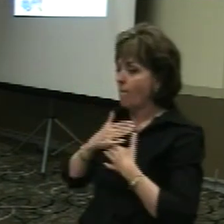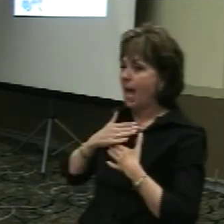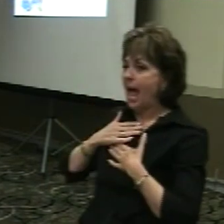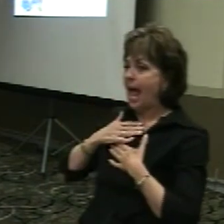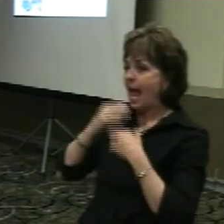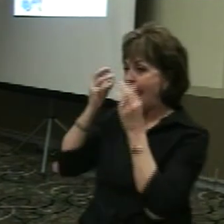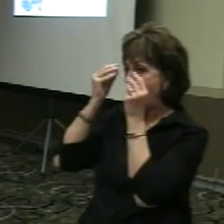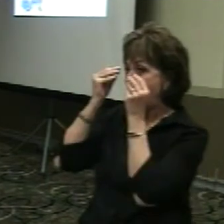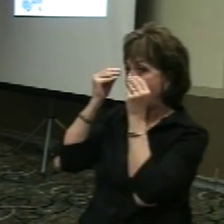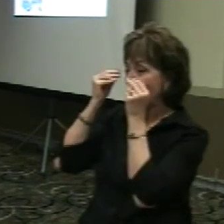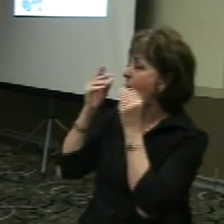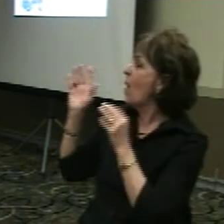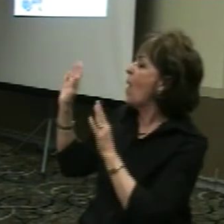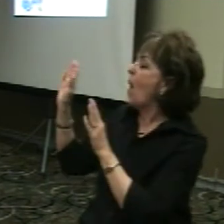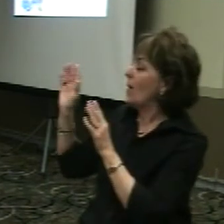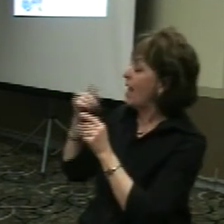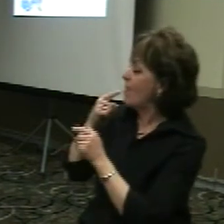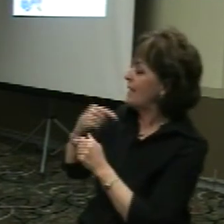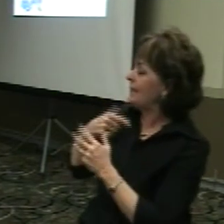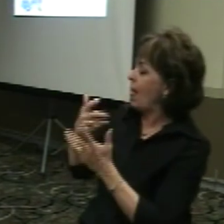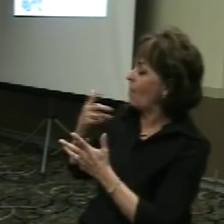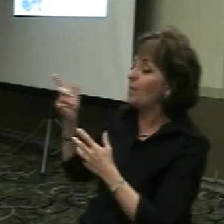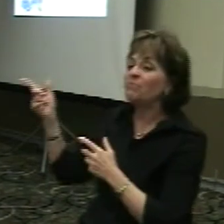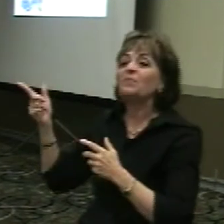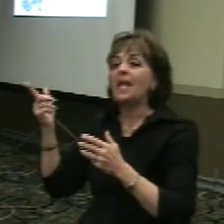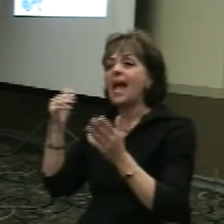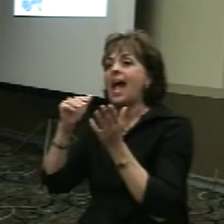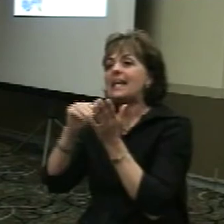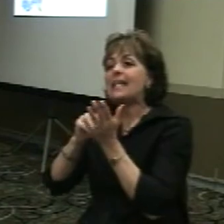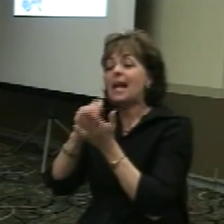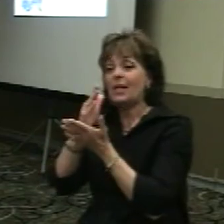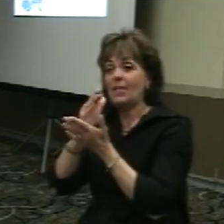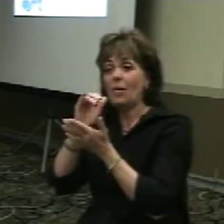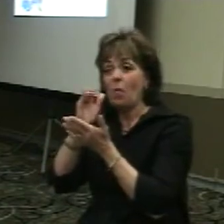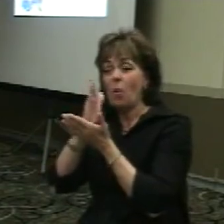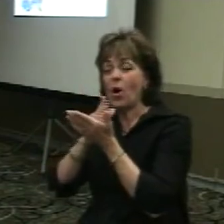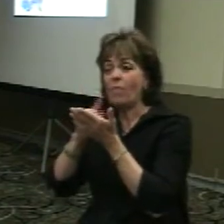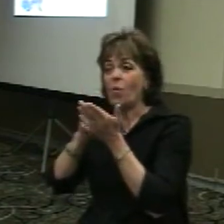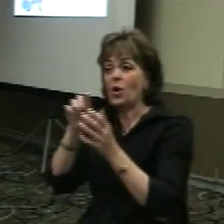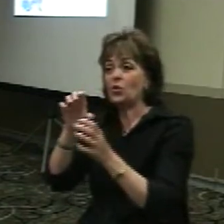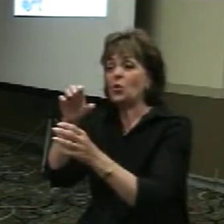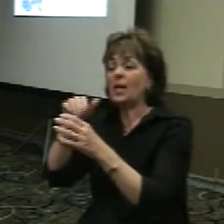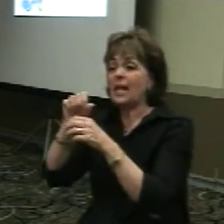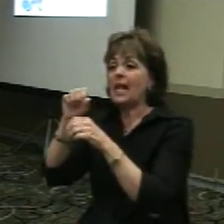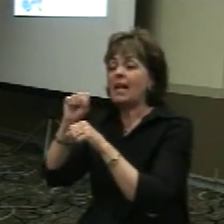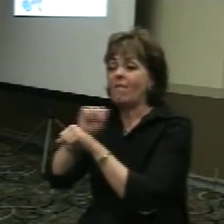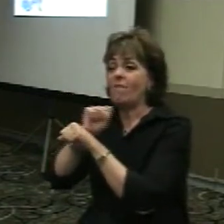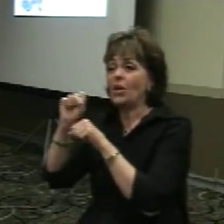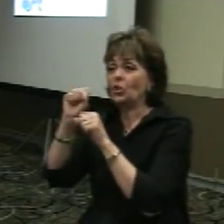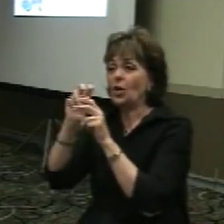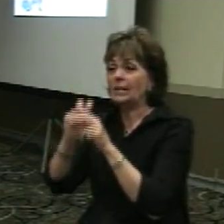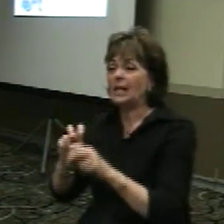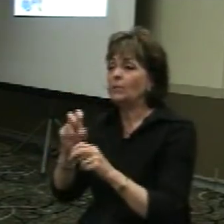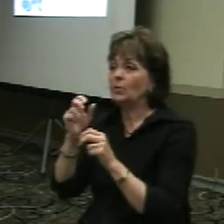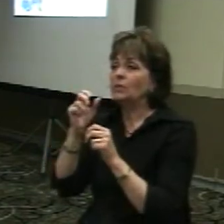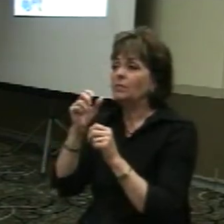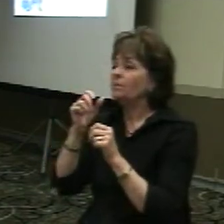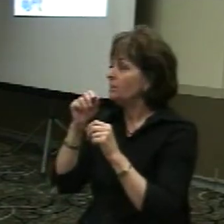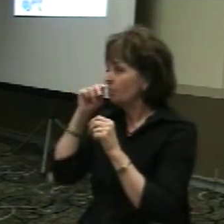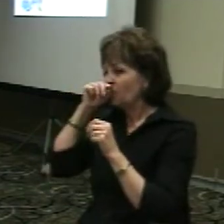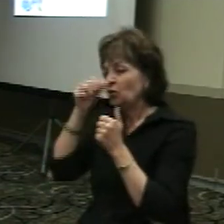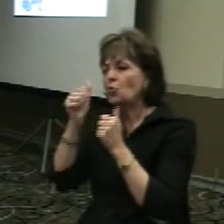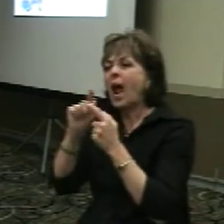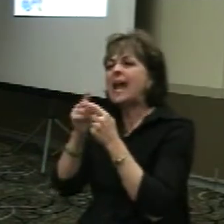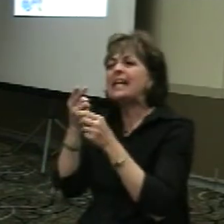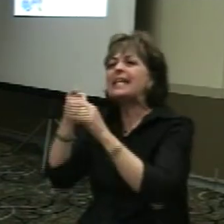You. Then tell me how to That's, I mean, again, part of that's what you're doing is in the functional assessment is I'm trying to get into the kid's head. I'm trying